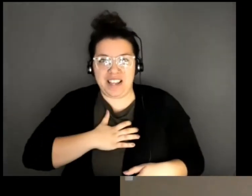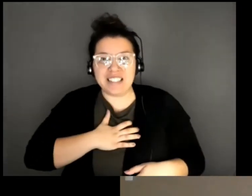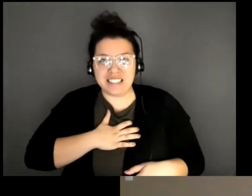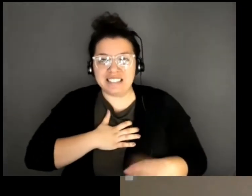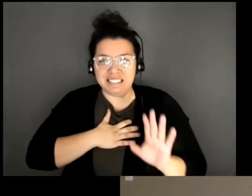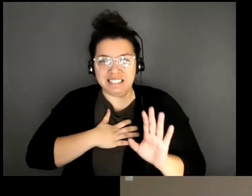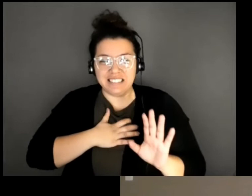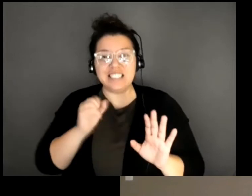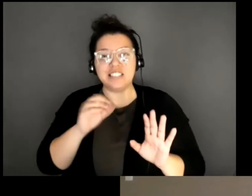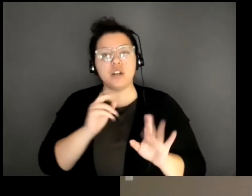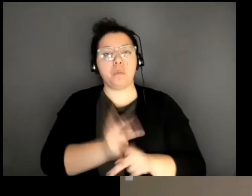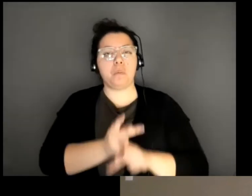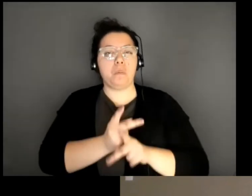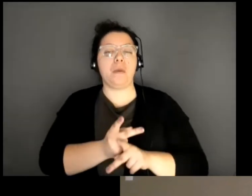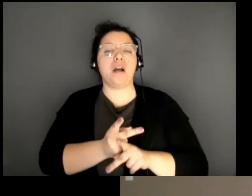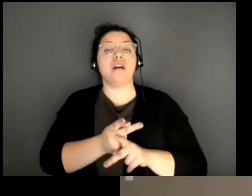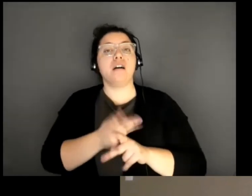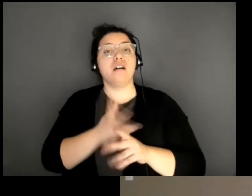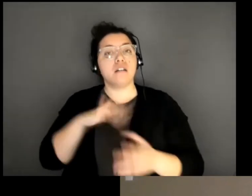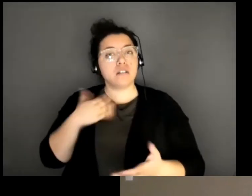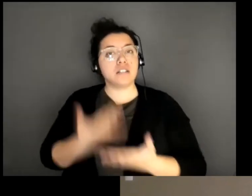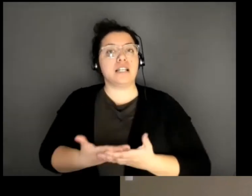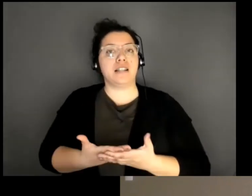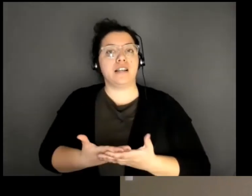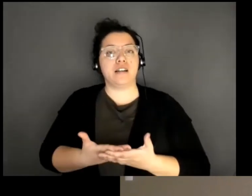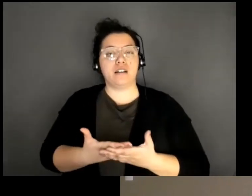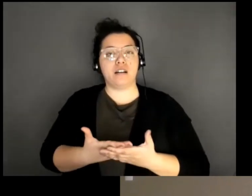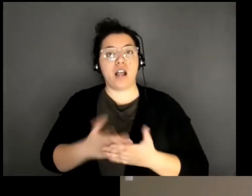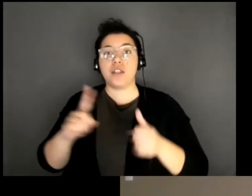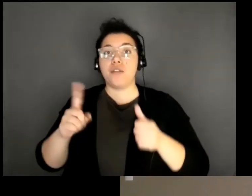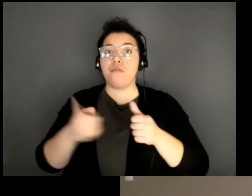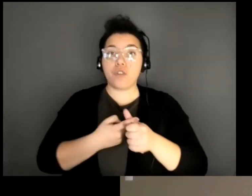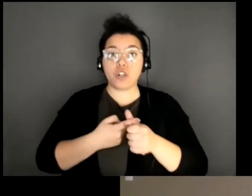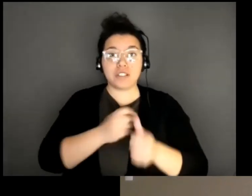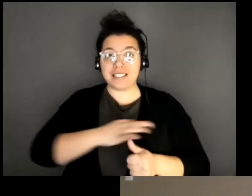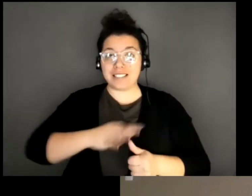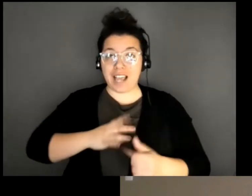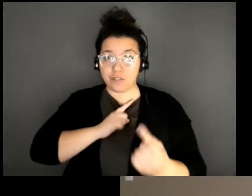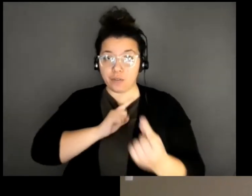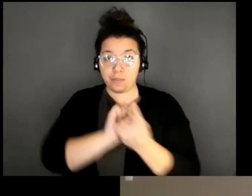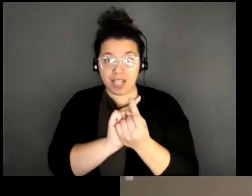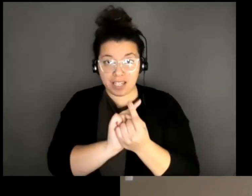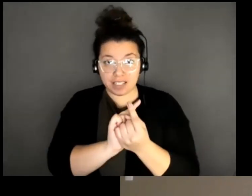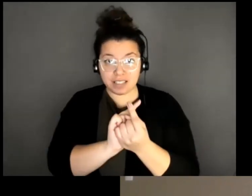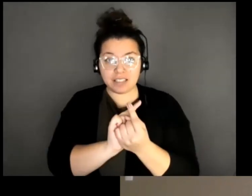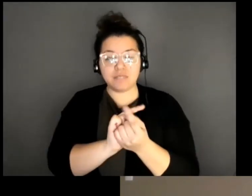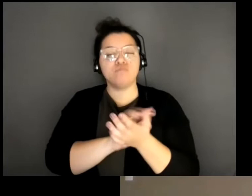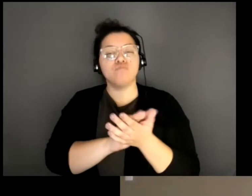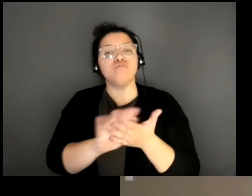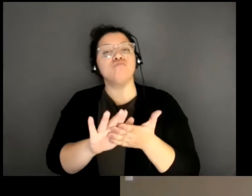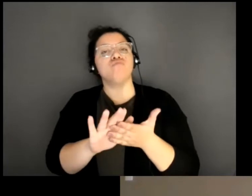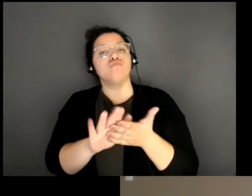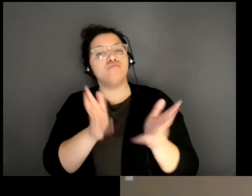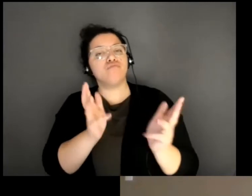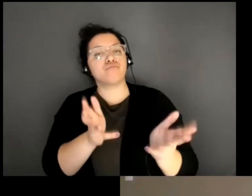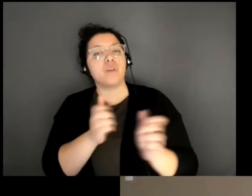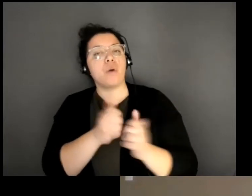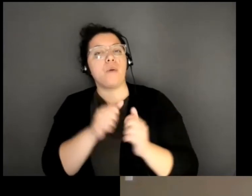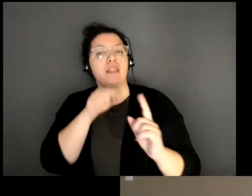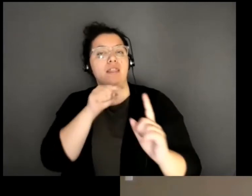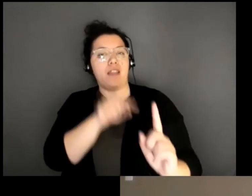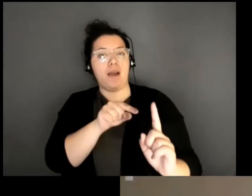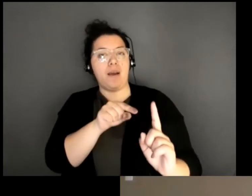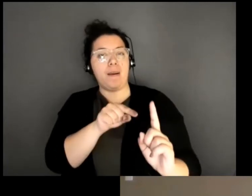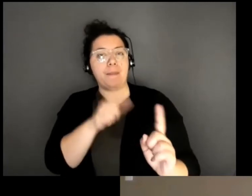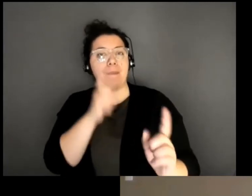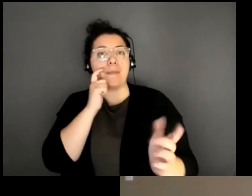even say strike up a conversation with the first person you meet, because that person is going to be your gateway to get to the manager. So make sure that you're acknowledging